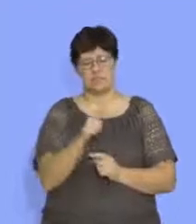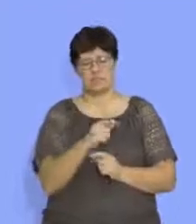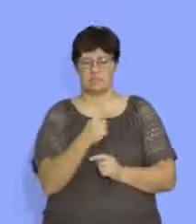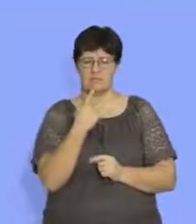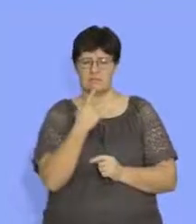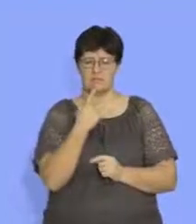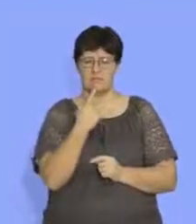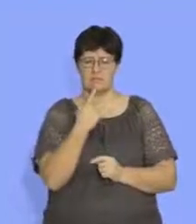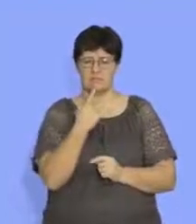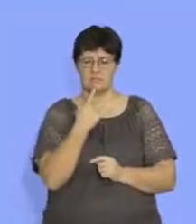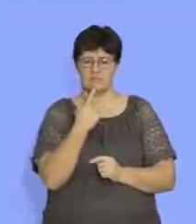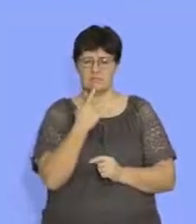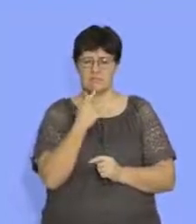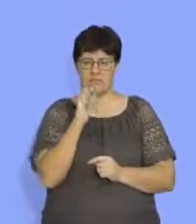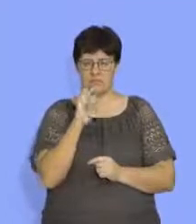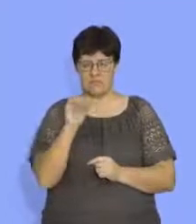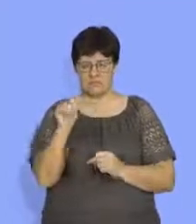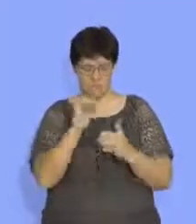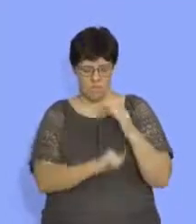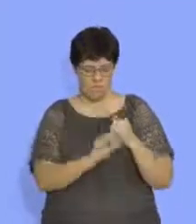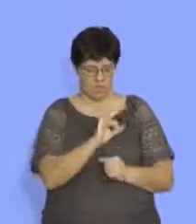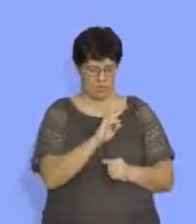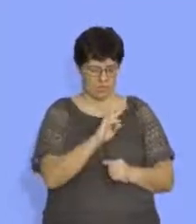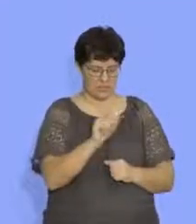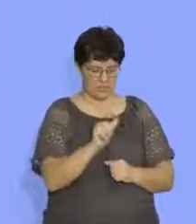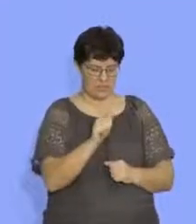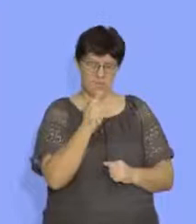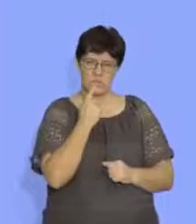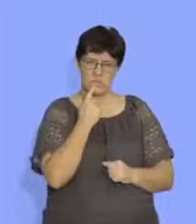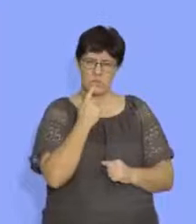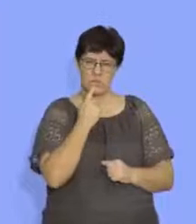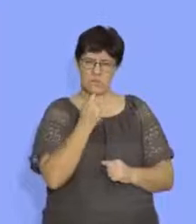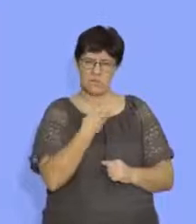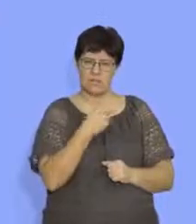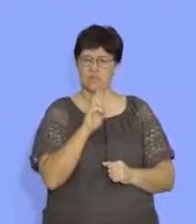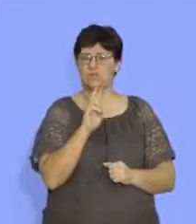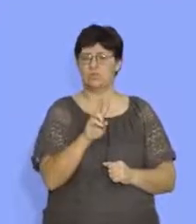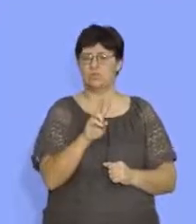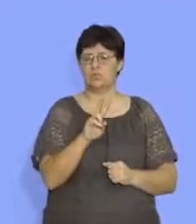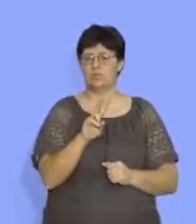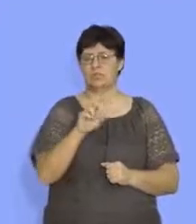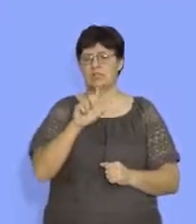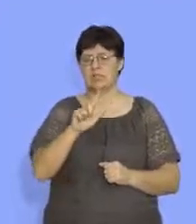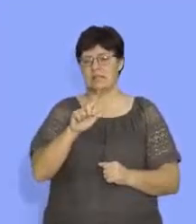I minus, if I minus 56 from 326, it will then give me